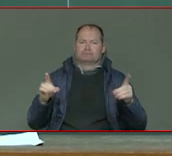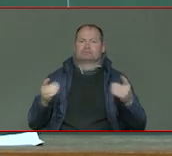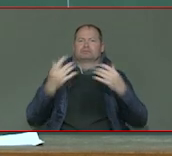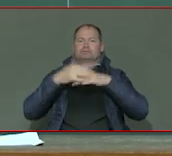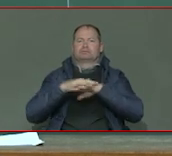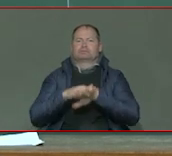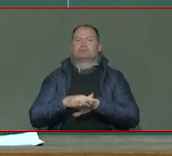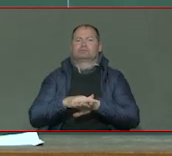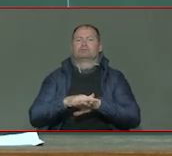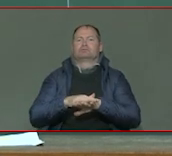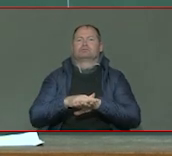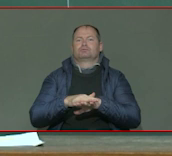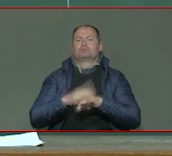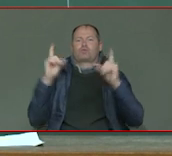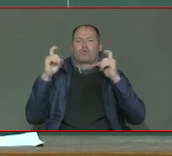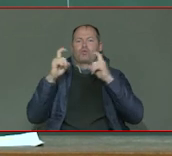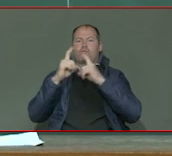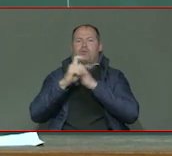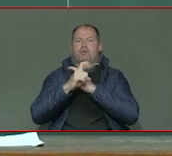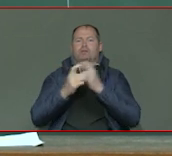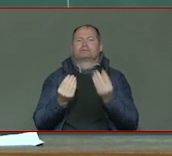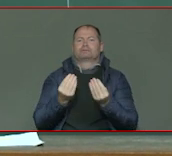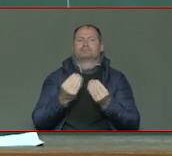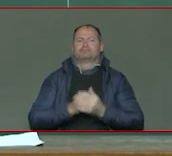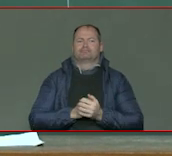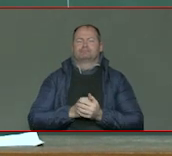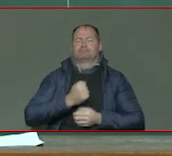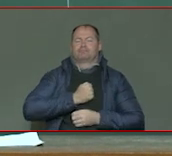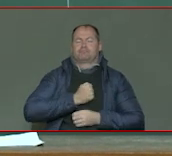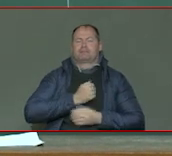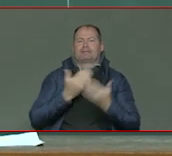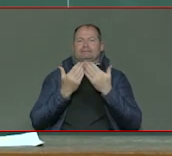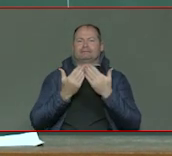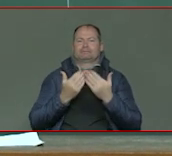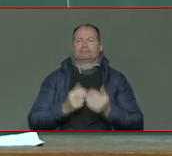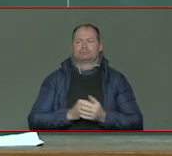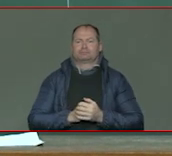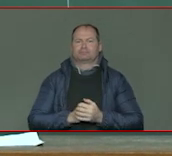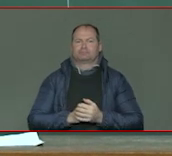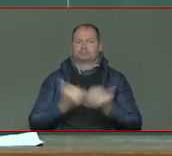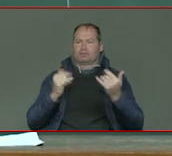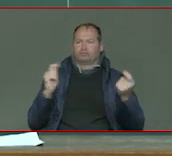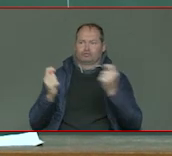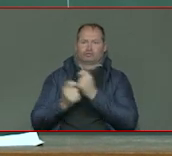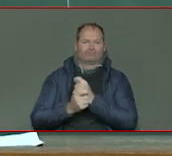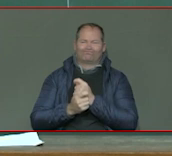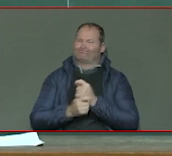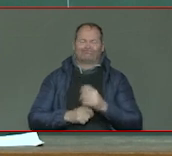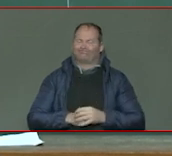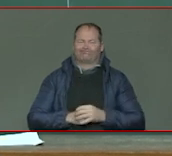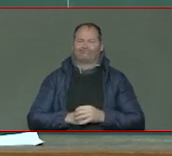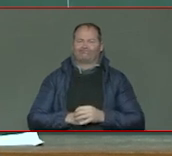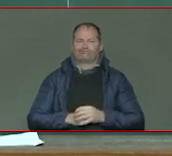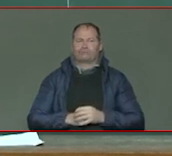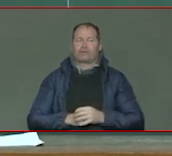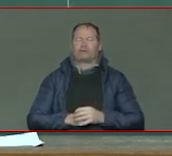integration of complex numbers, all right? In my year, that is what we did. It doesn't, I don't think it's changed very much. Let's have a look